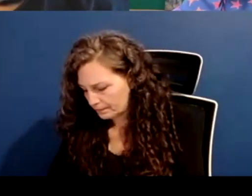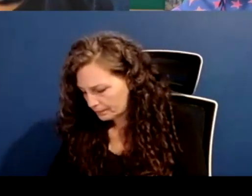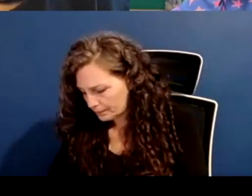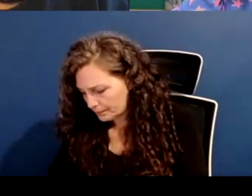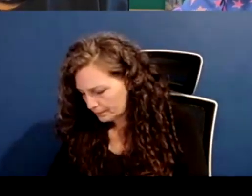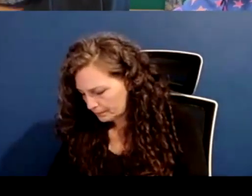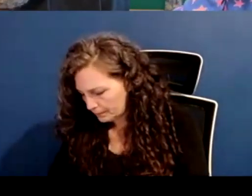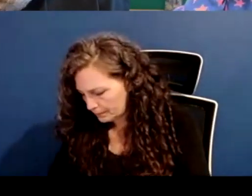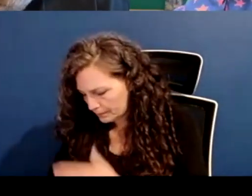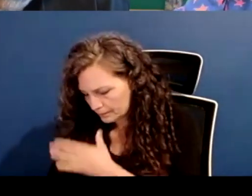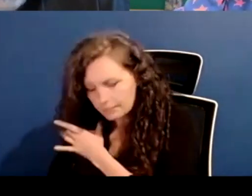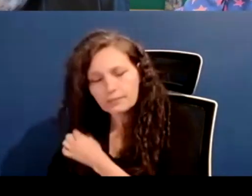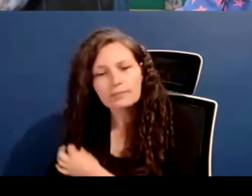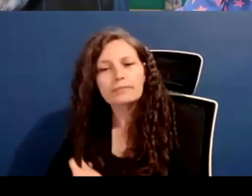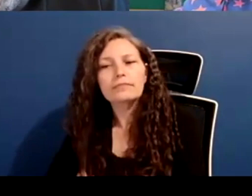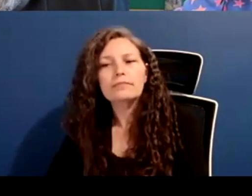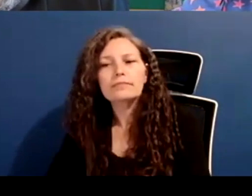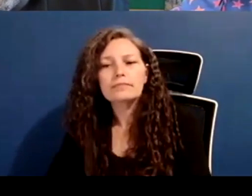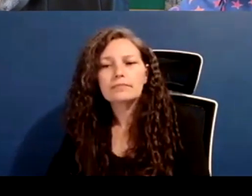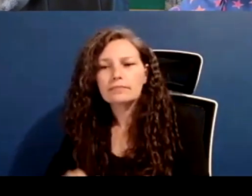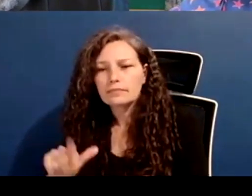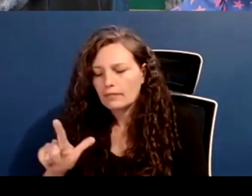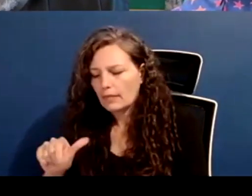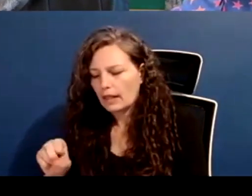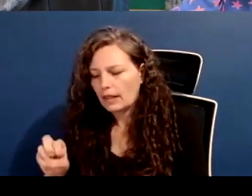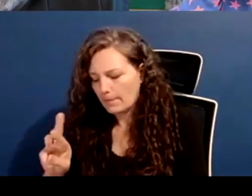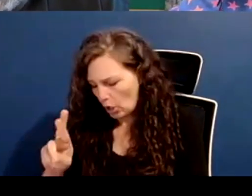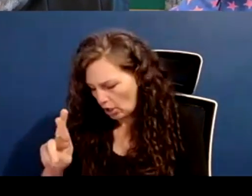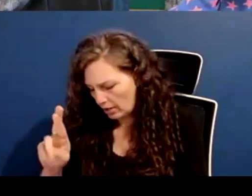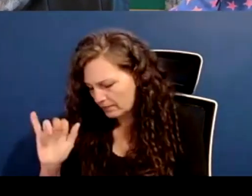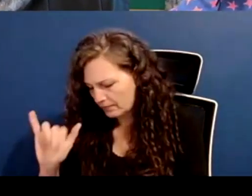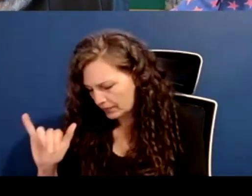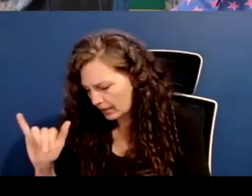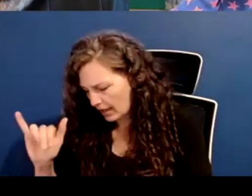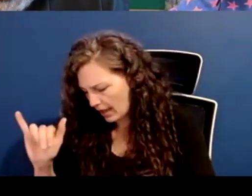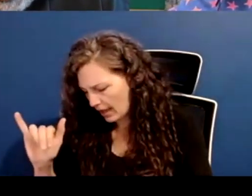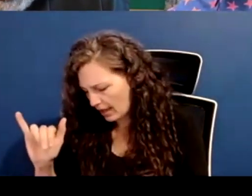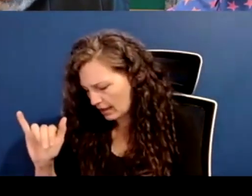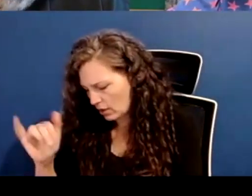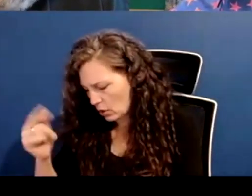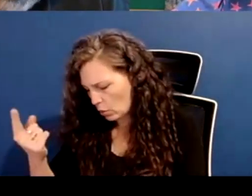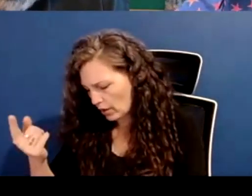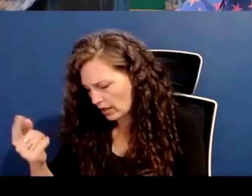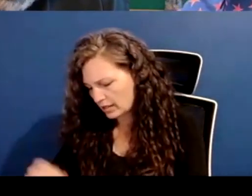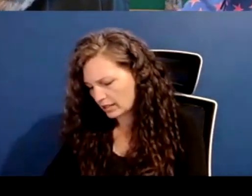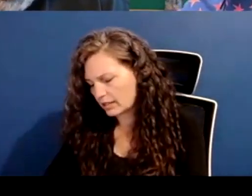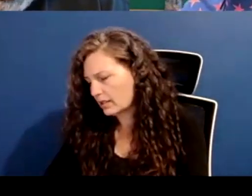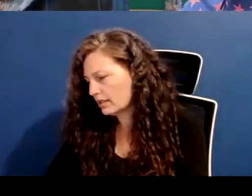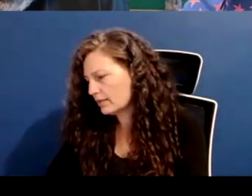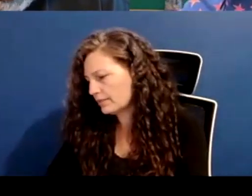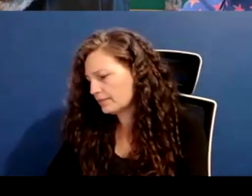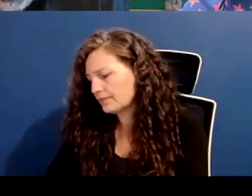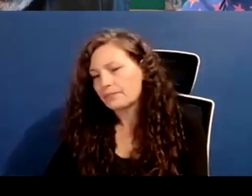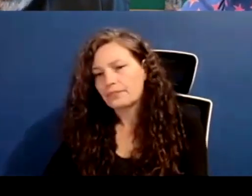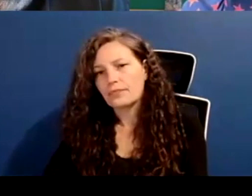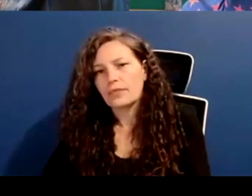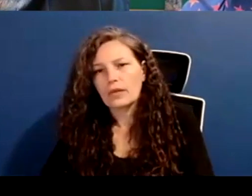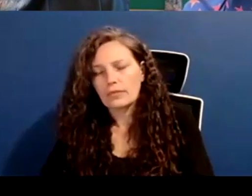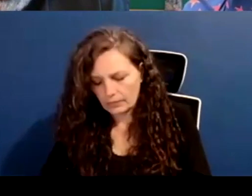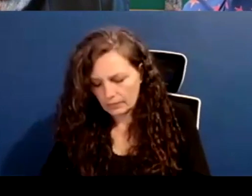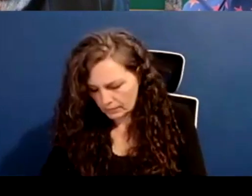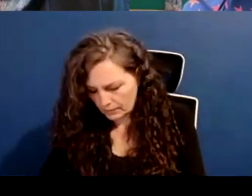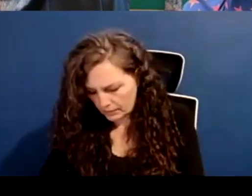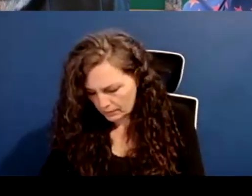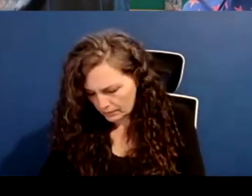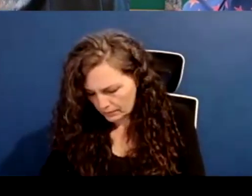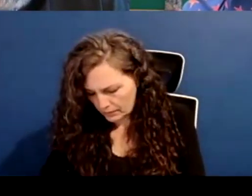Yeah, I would just piggyback. One of the things I say in my previous book, Disability in the Church, is